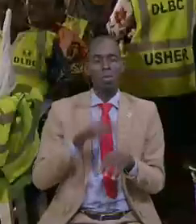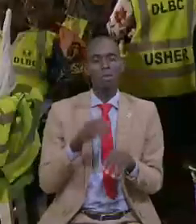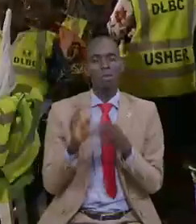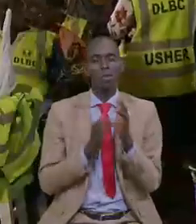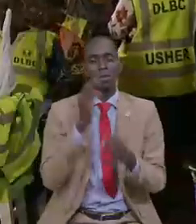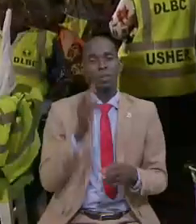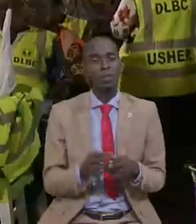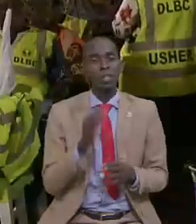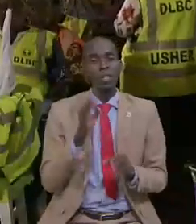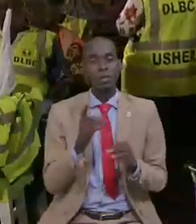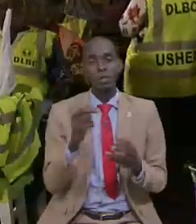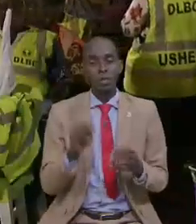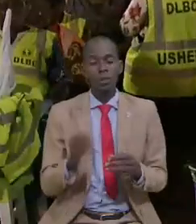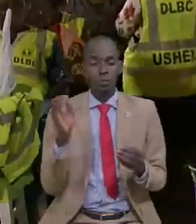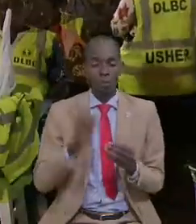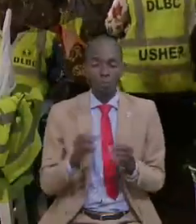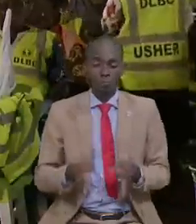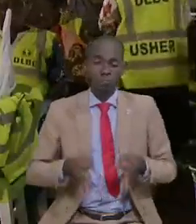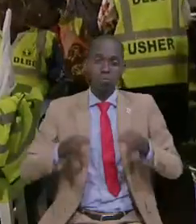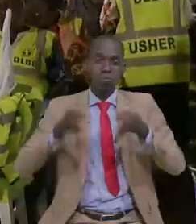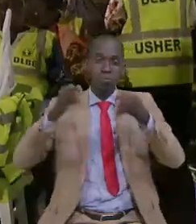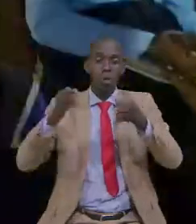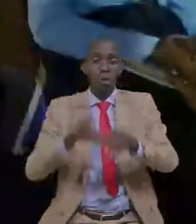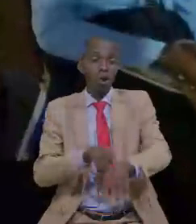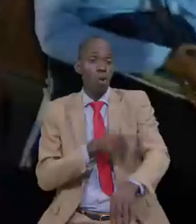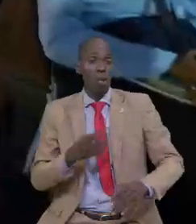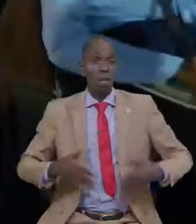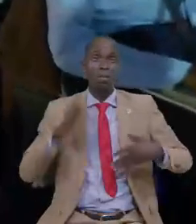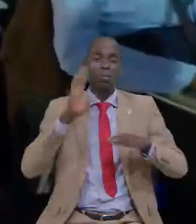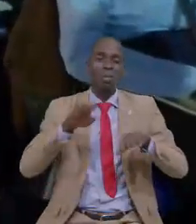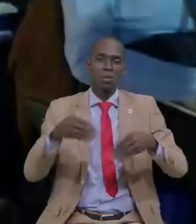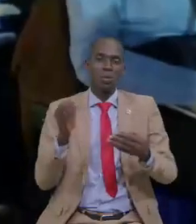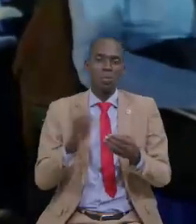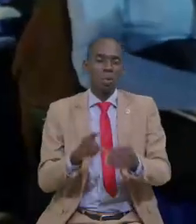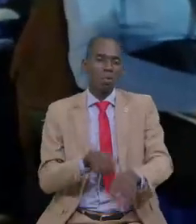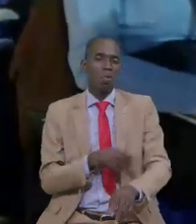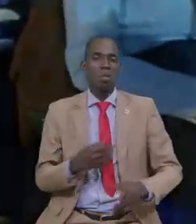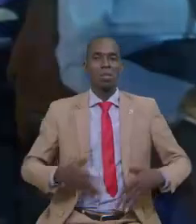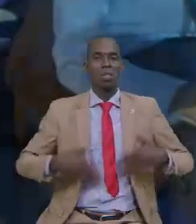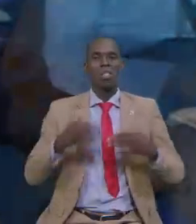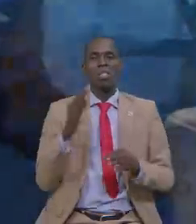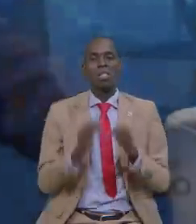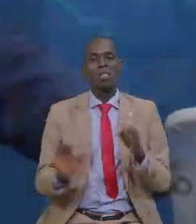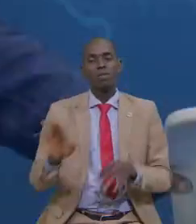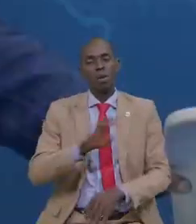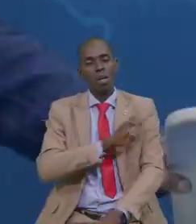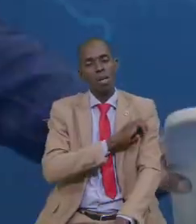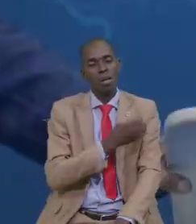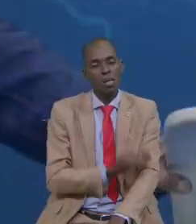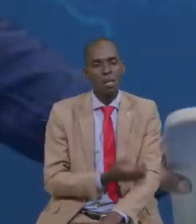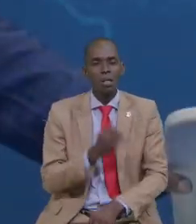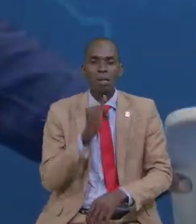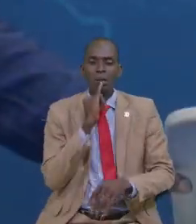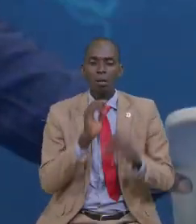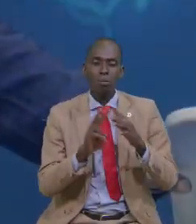need prolonging of life, it will give you prolonging of life. If your energy is sapped out,